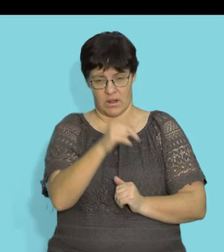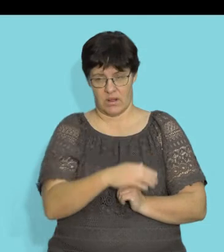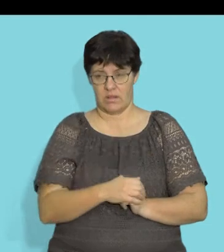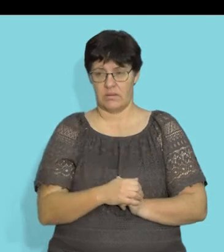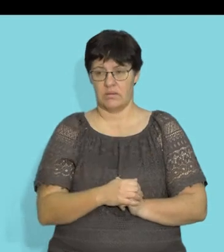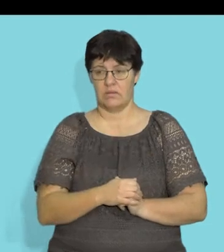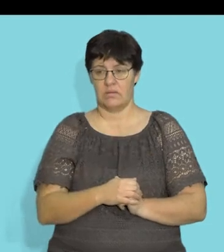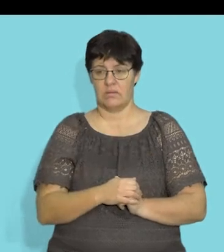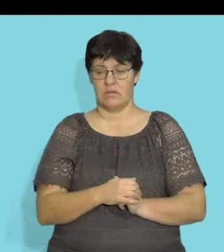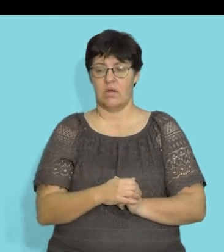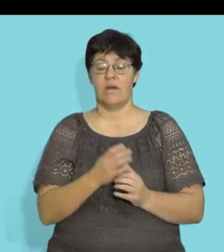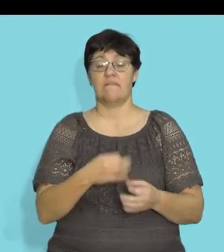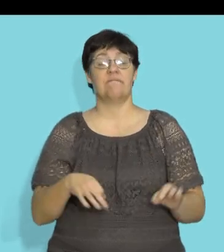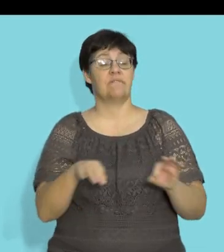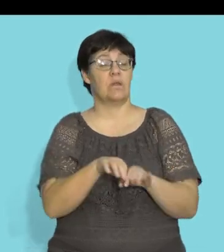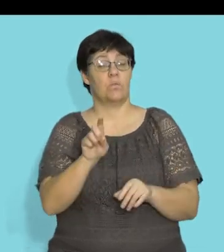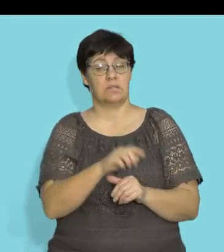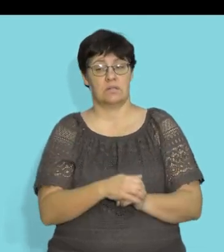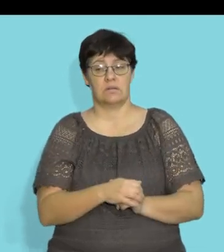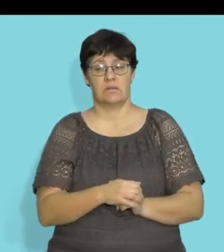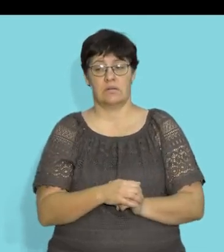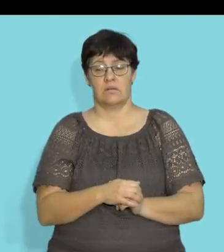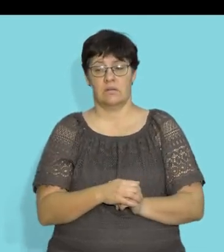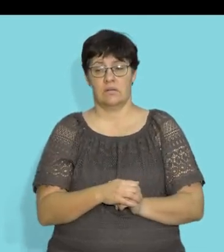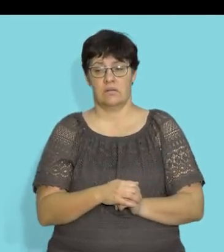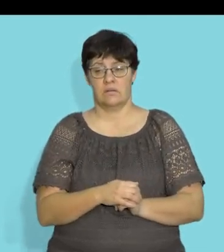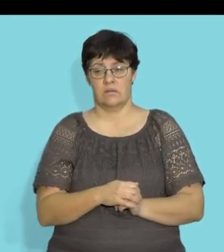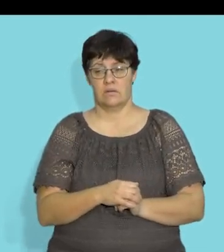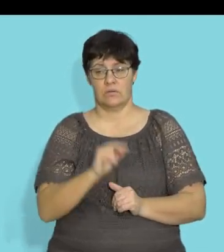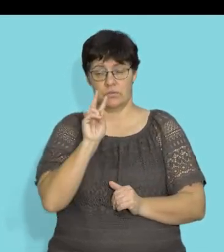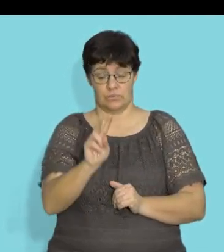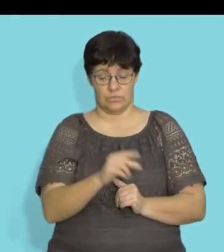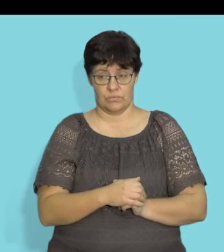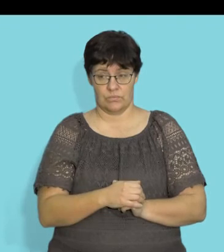just going to leave me with a value of 2.